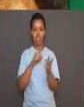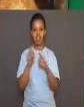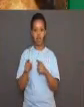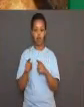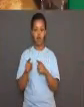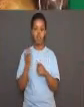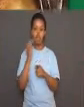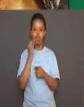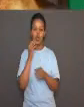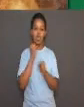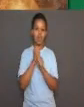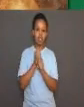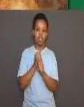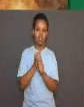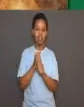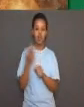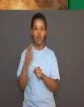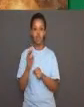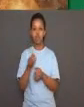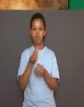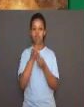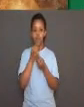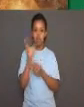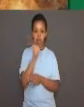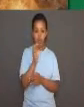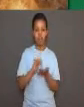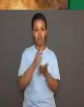like building a nest or seeking out food.